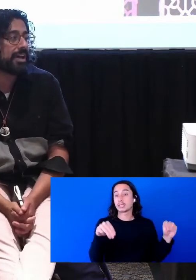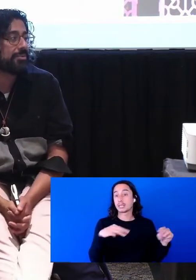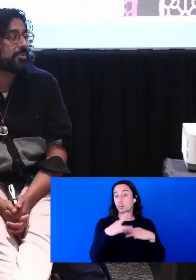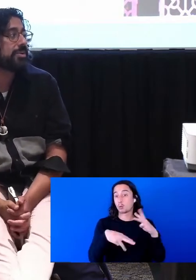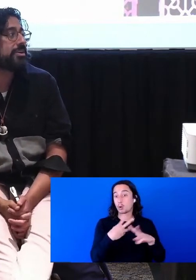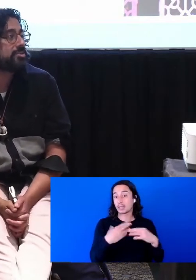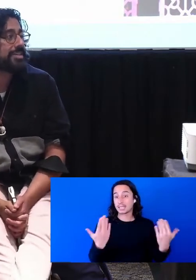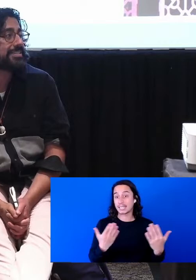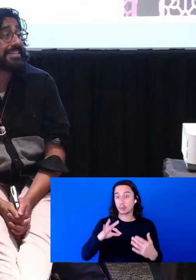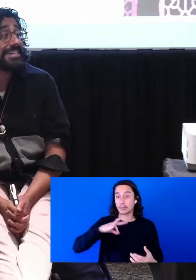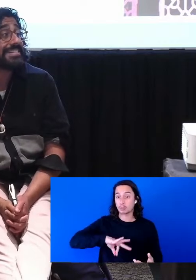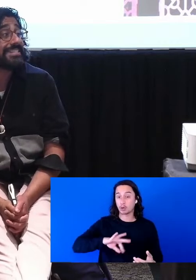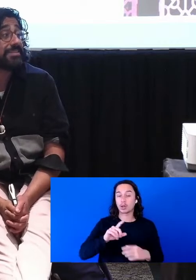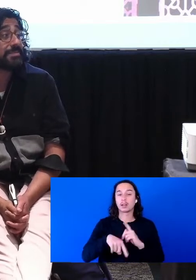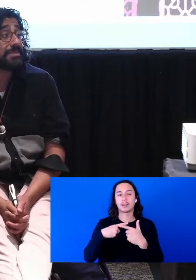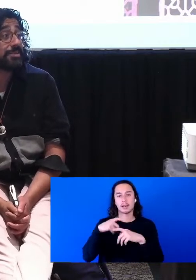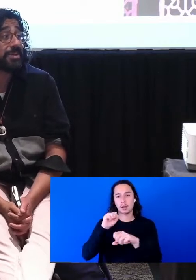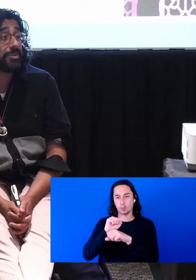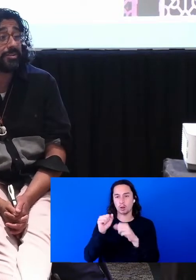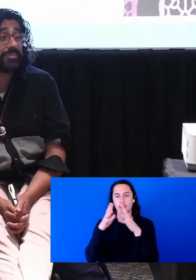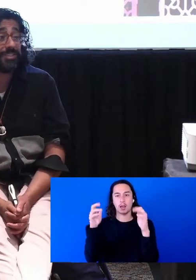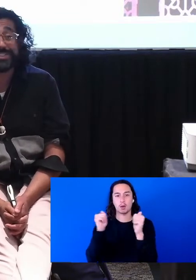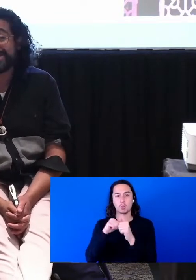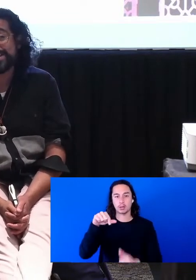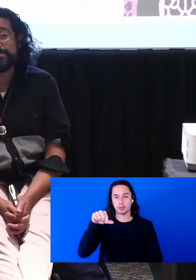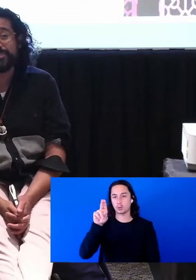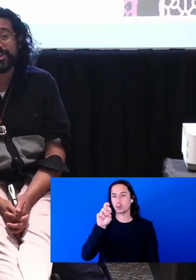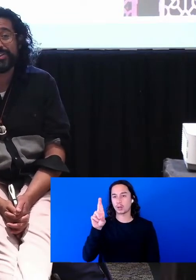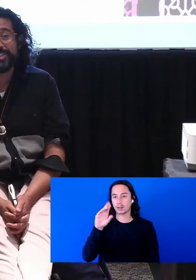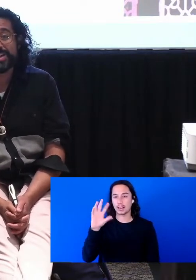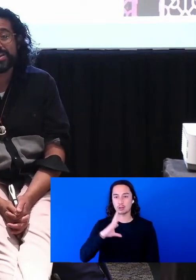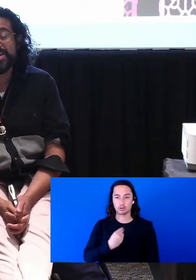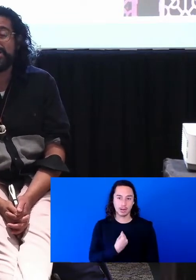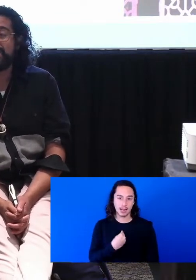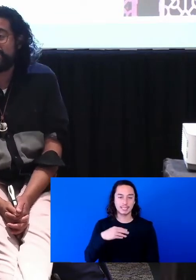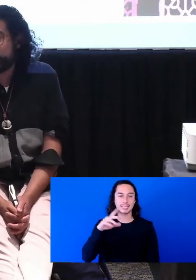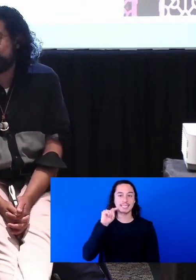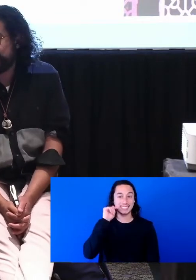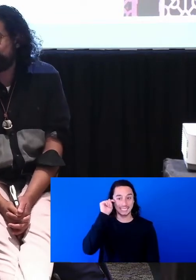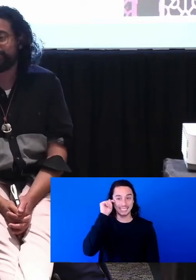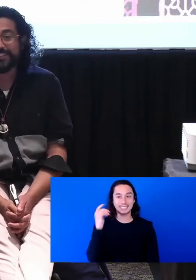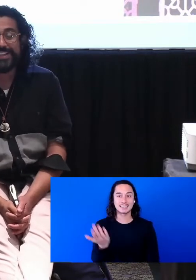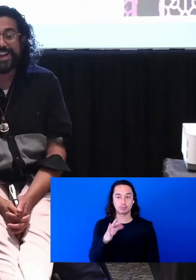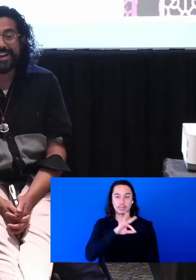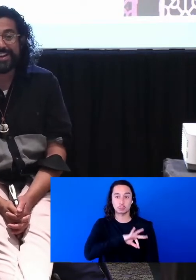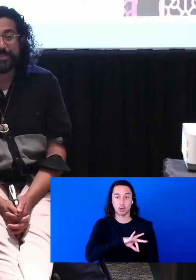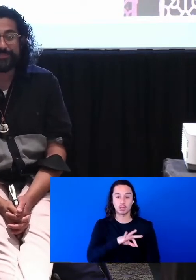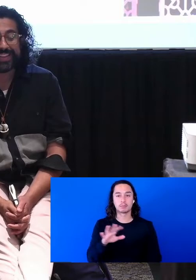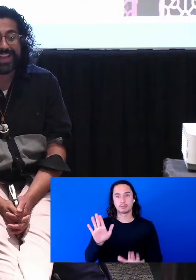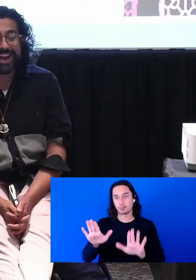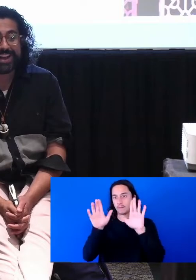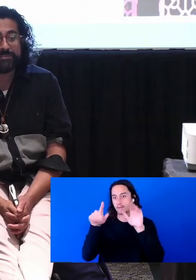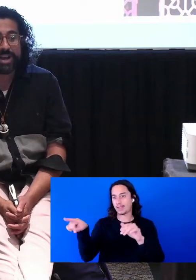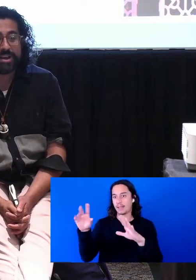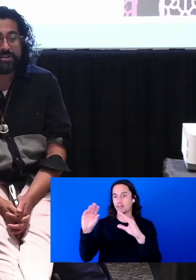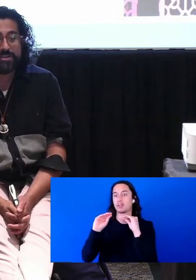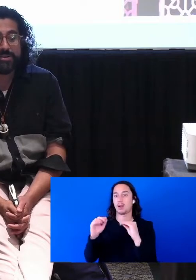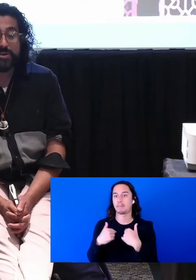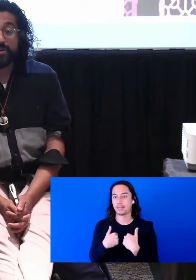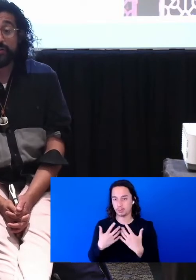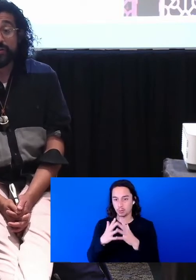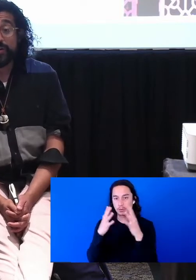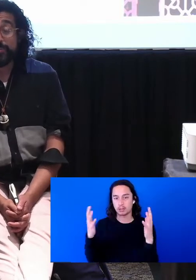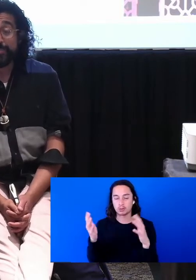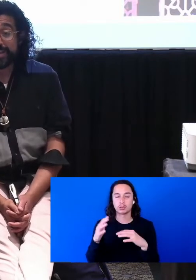and I work a lot with queer and trans teens here in Pittsburgh. I'm really grateful to them for all that they have taught me. And I am